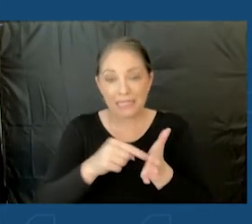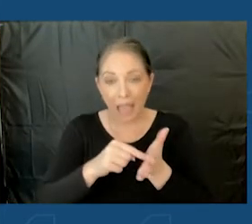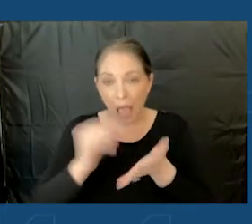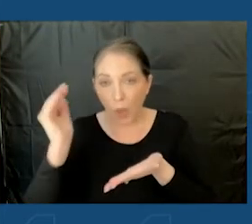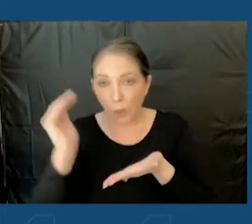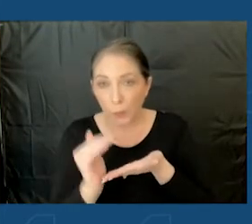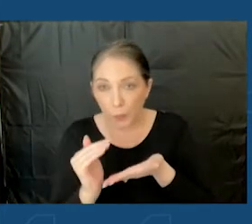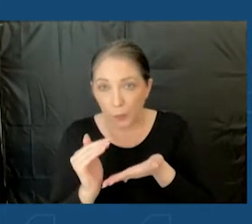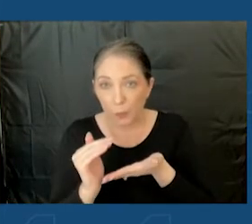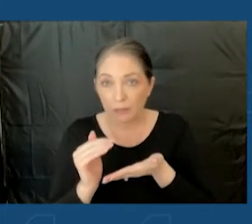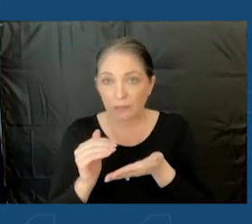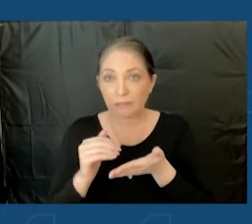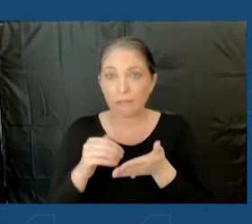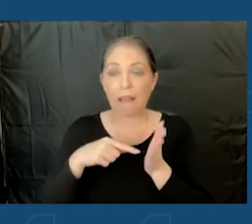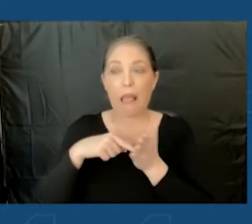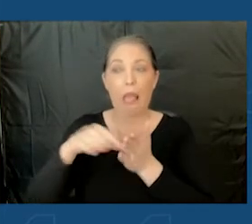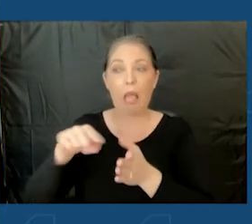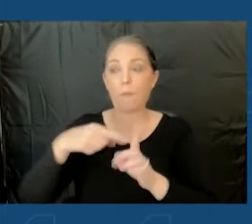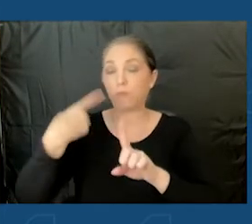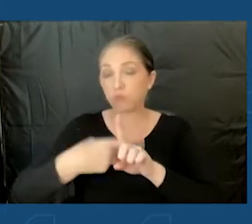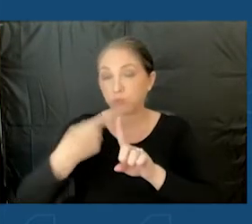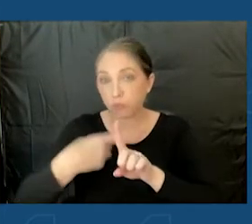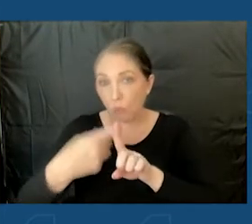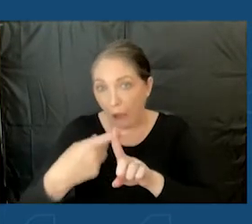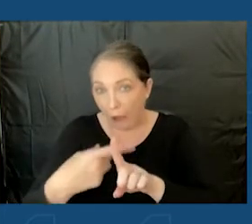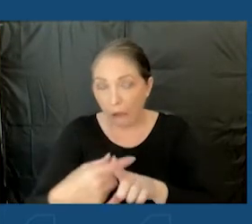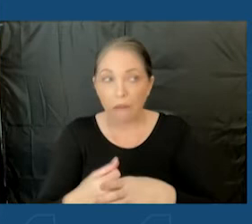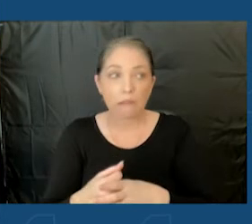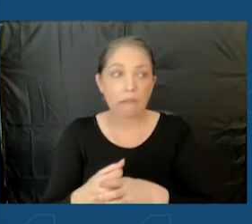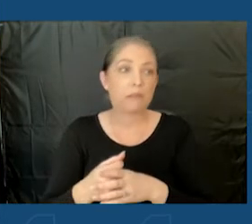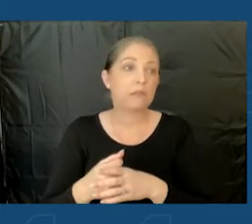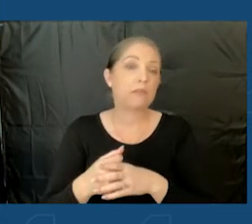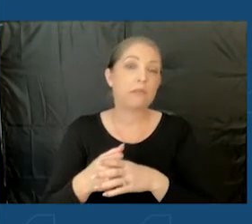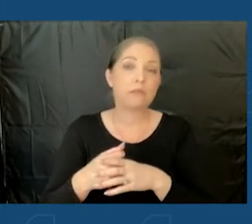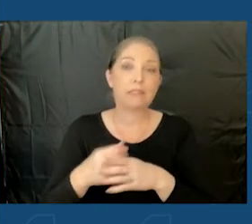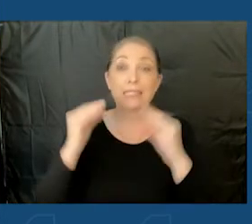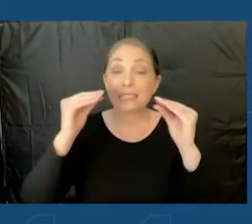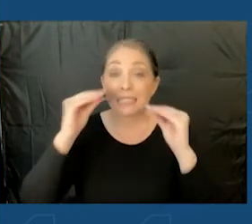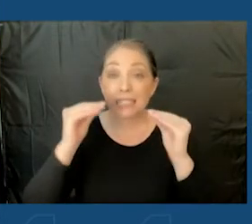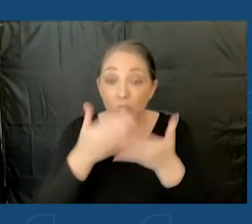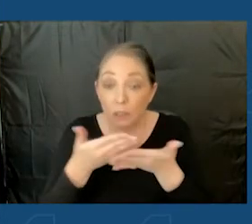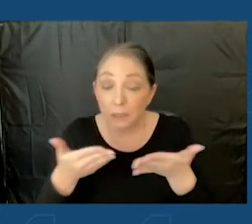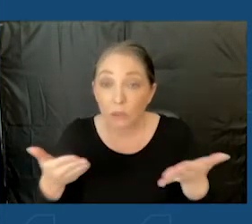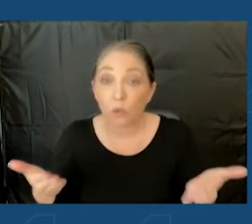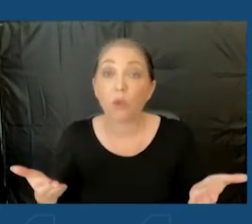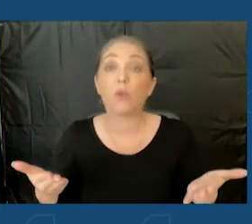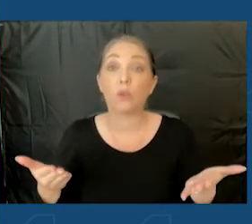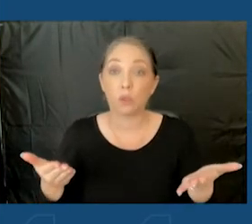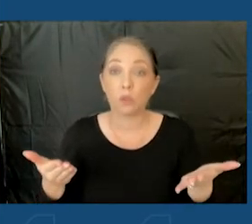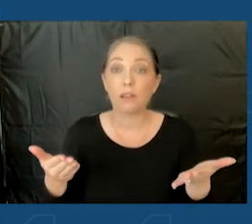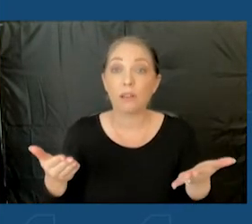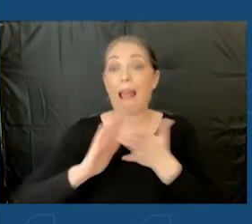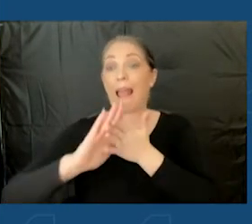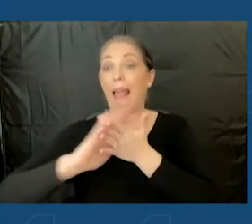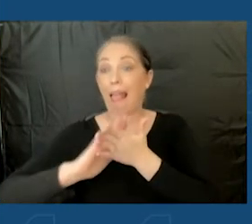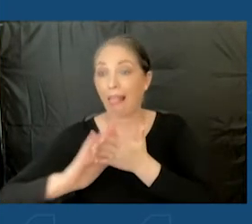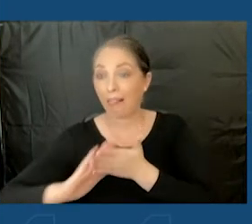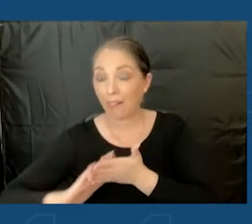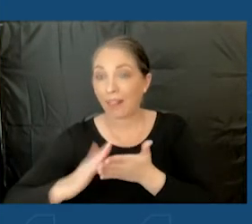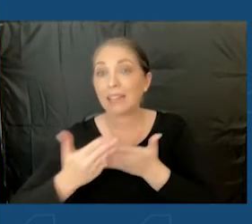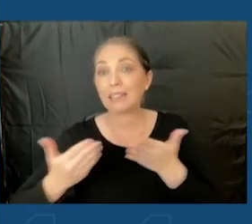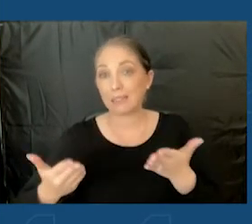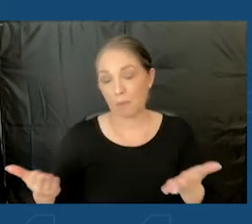cover rent payments, mortgage payments, teaching materials, and cleaning supplies that many may